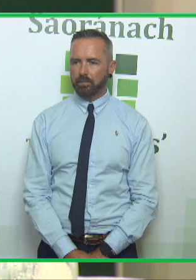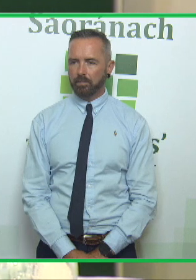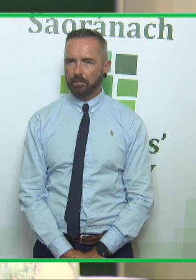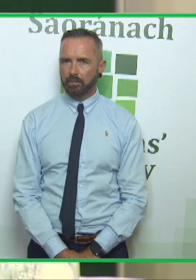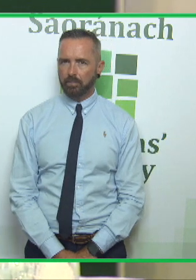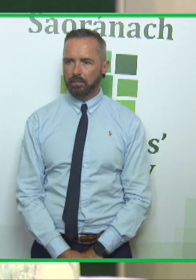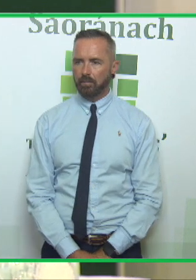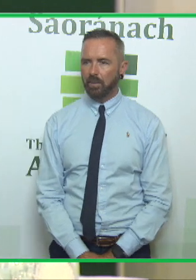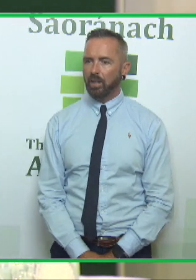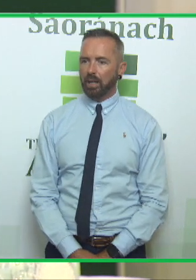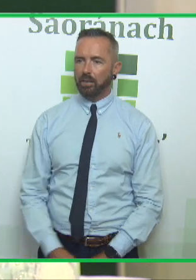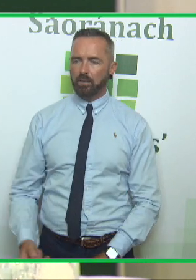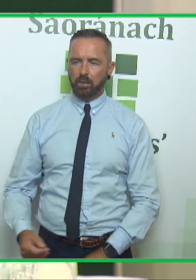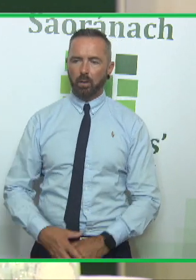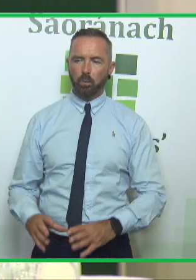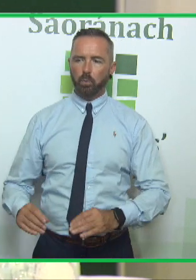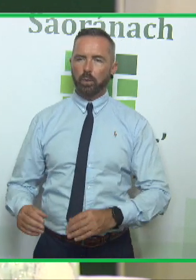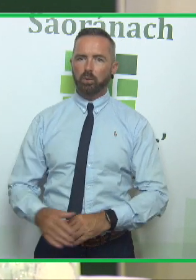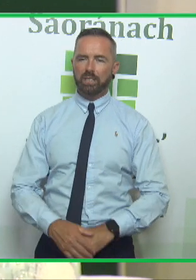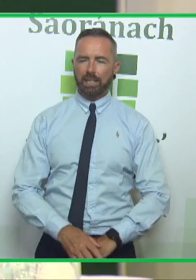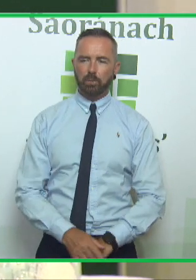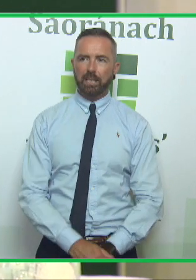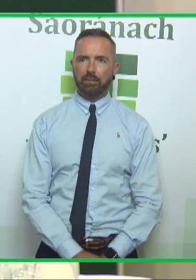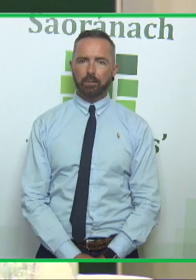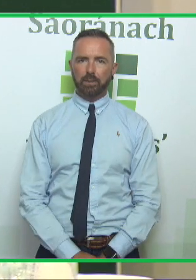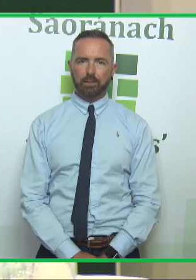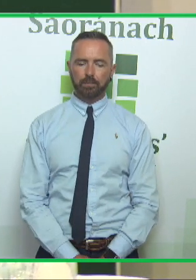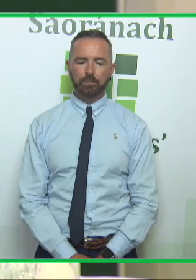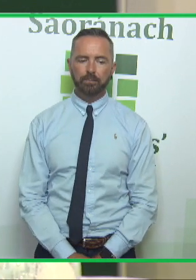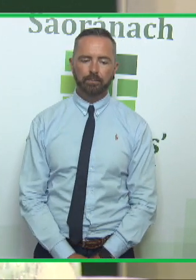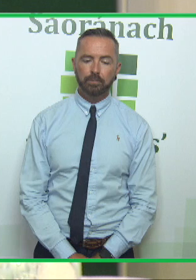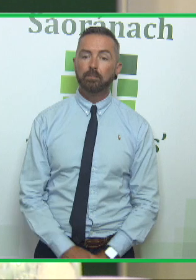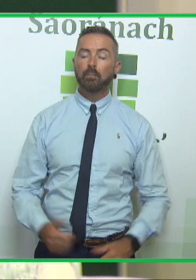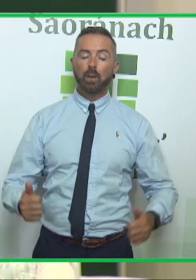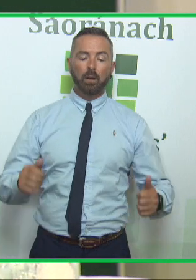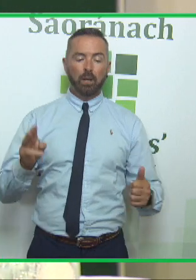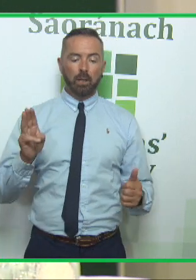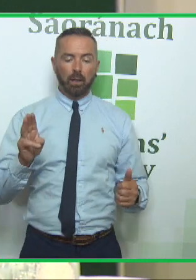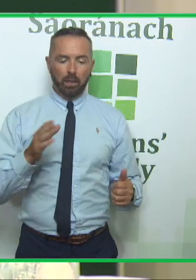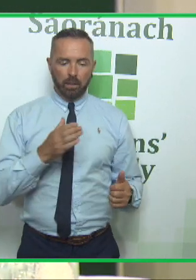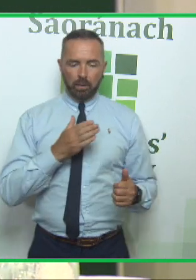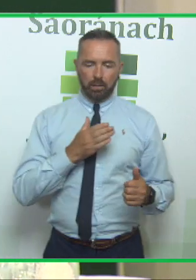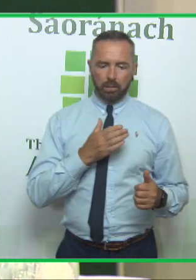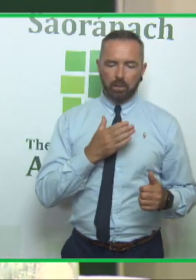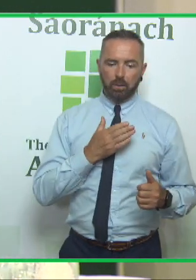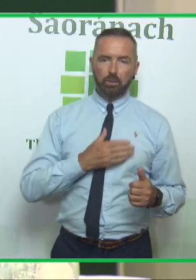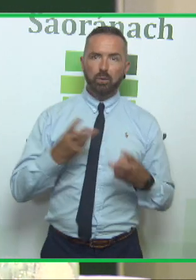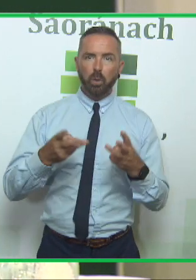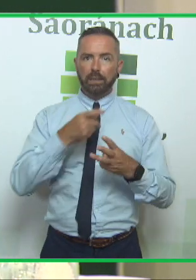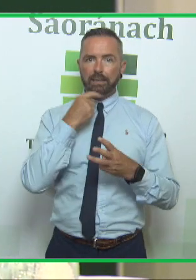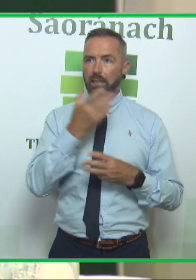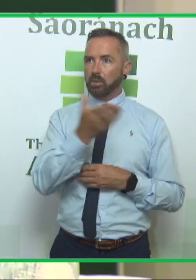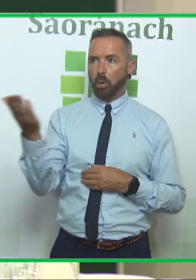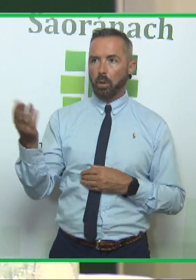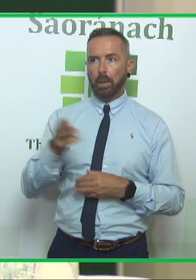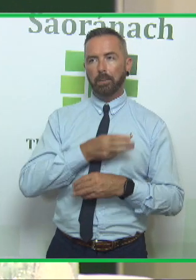now. I think you'll find the room is better air conditioned at the moment. If I could say to people at the back, if you can refrain from opening